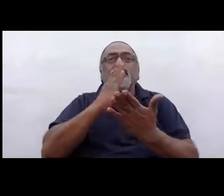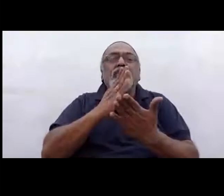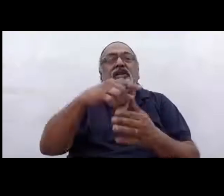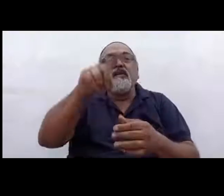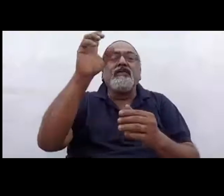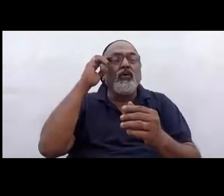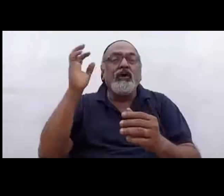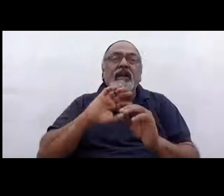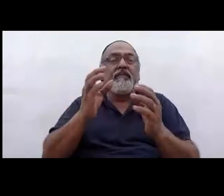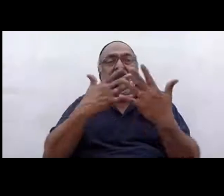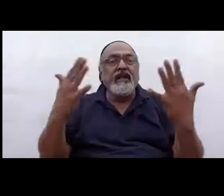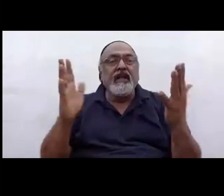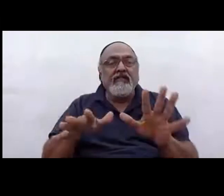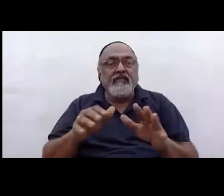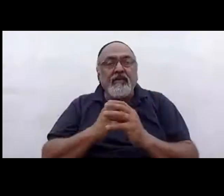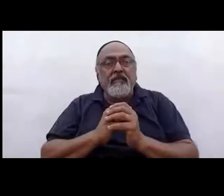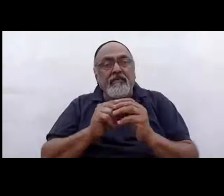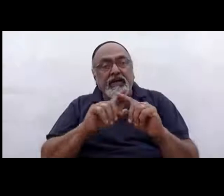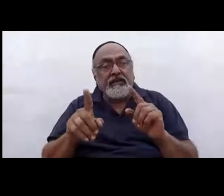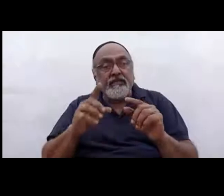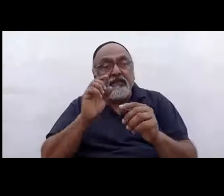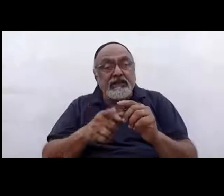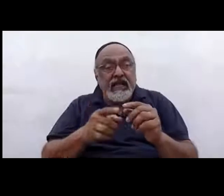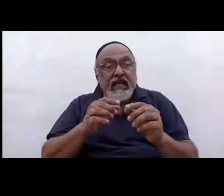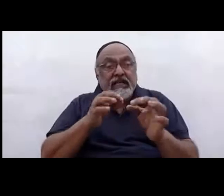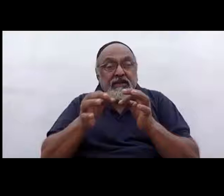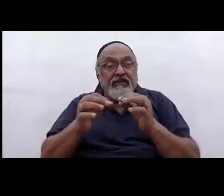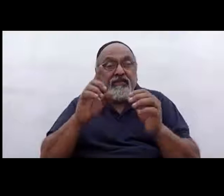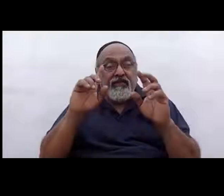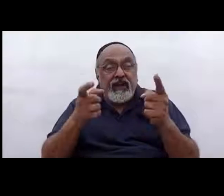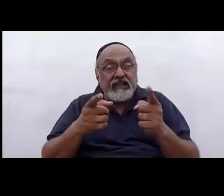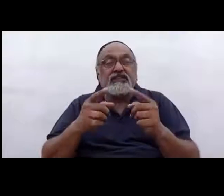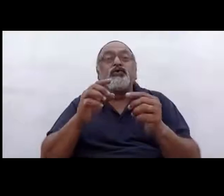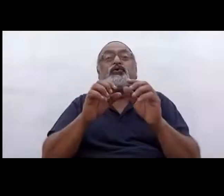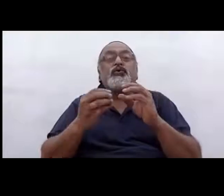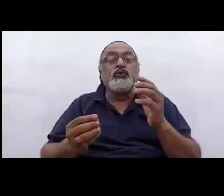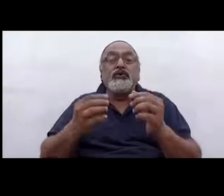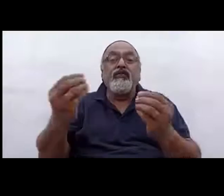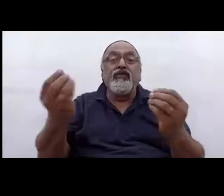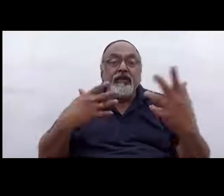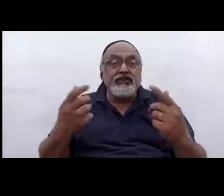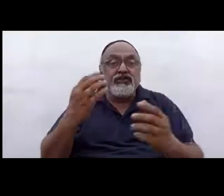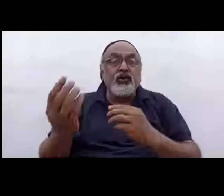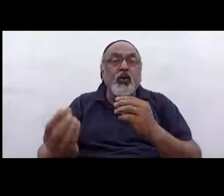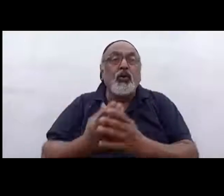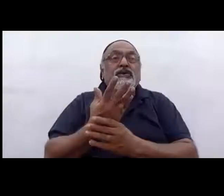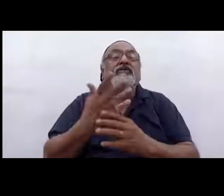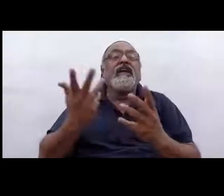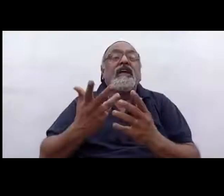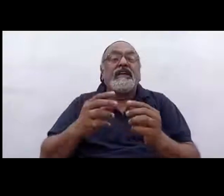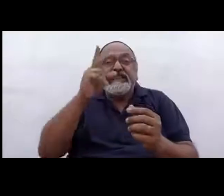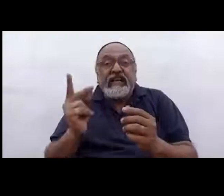give examples or explain in detail what are the primary sources, secondary sources, or the types of methodologies. It should be very short